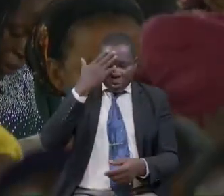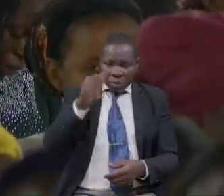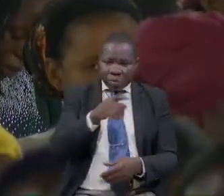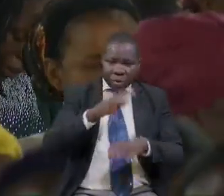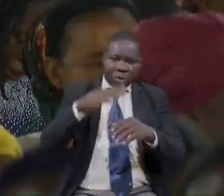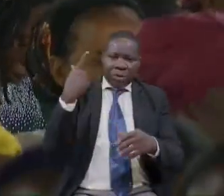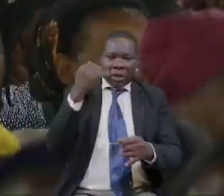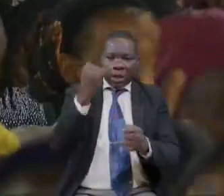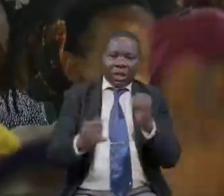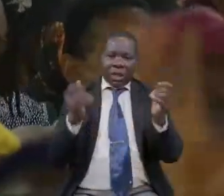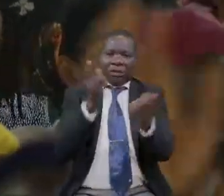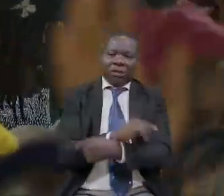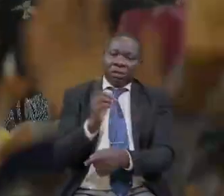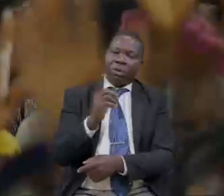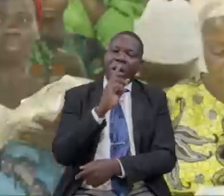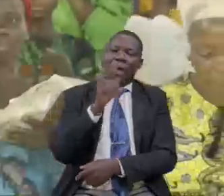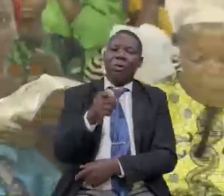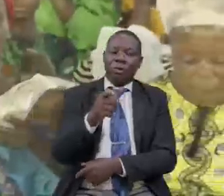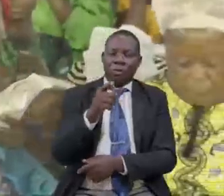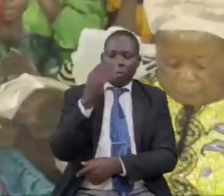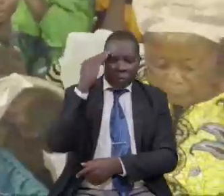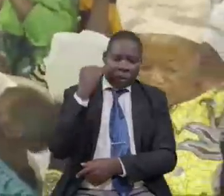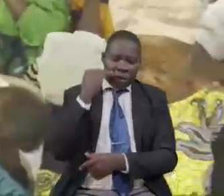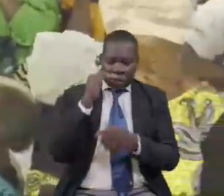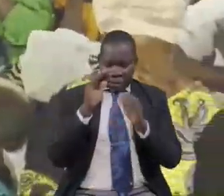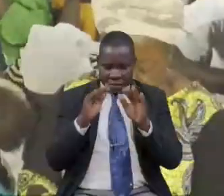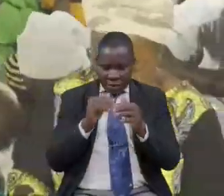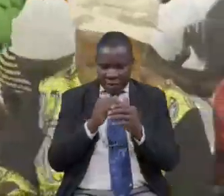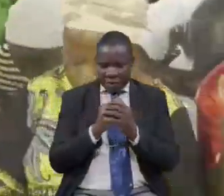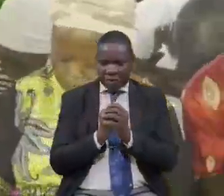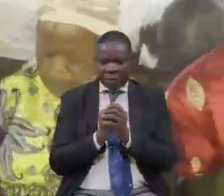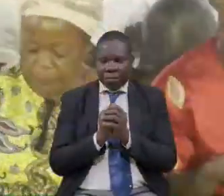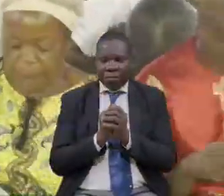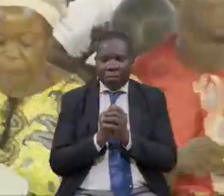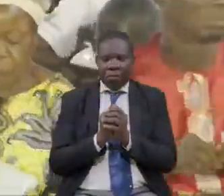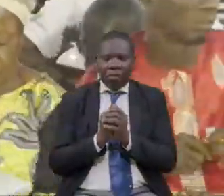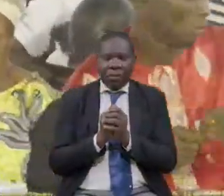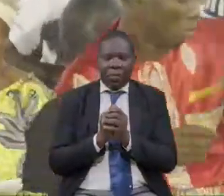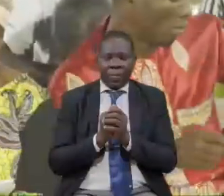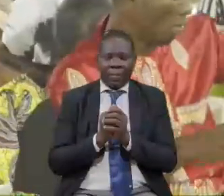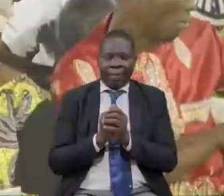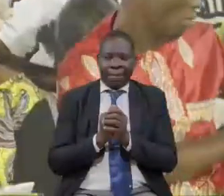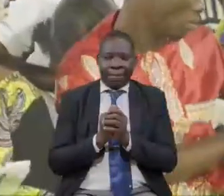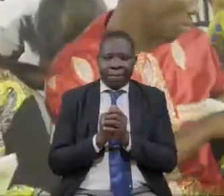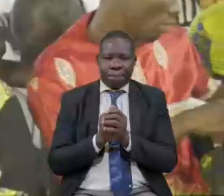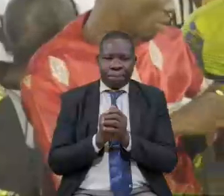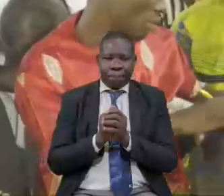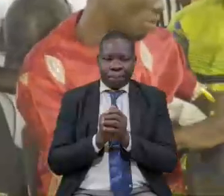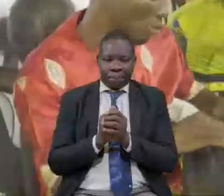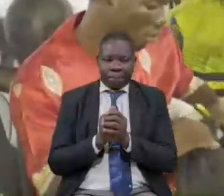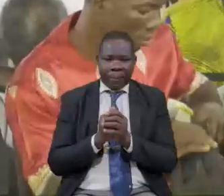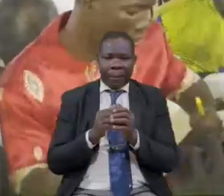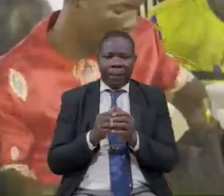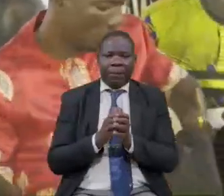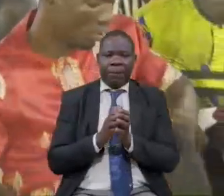Where are you? Heads bowed and eyes closed. Heads bowed and eyes